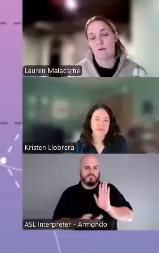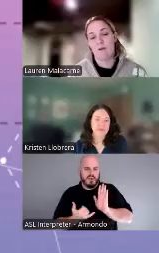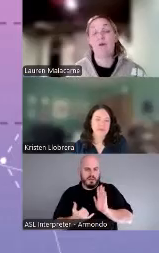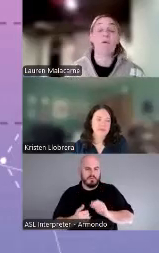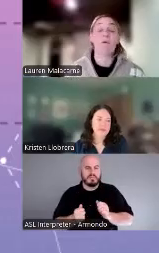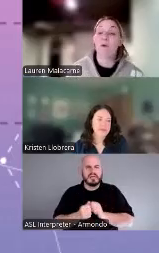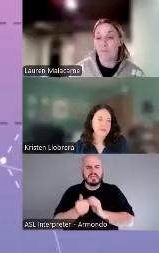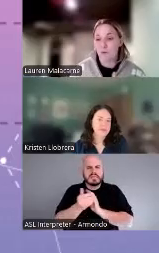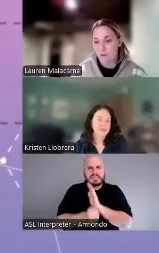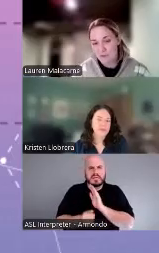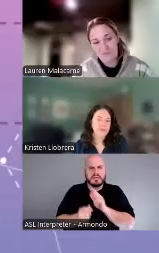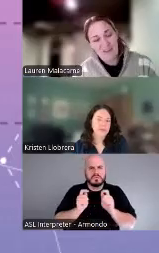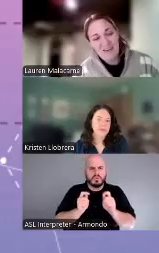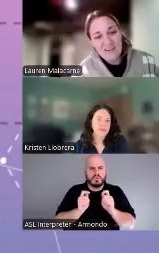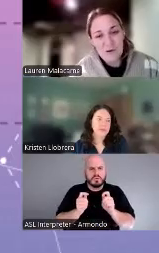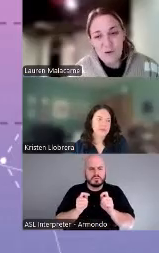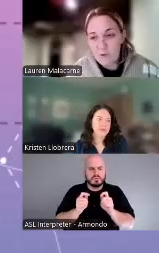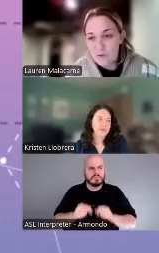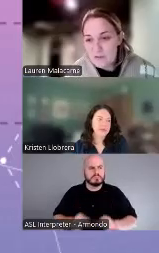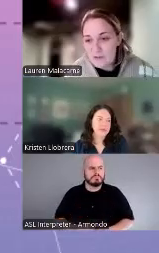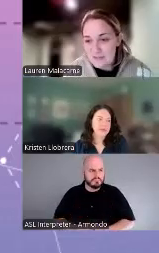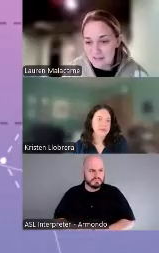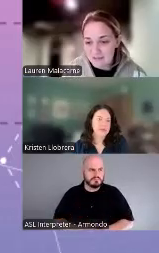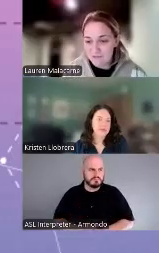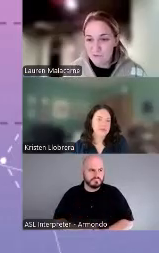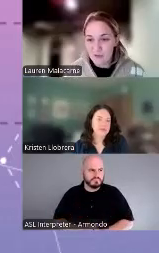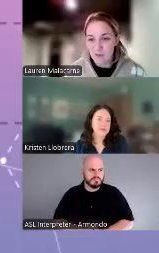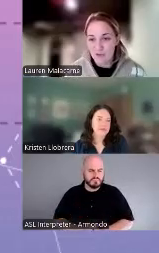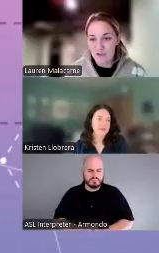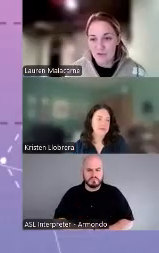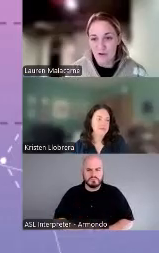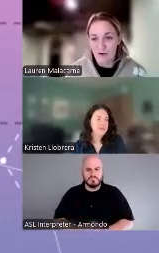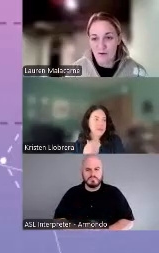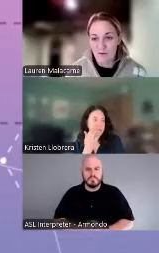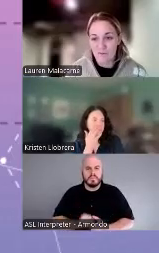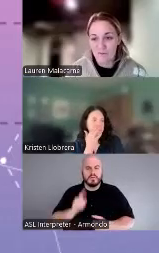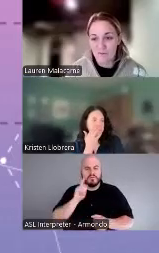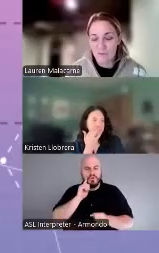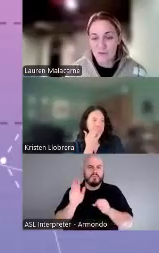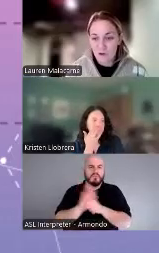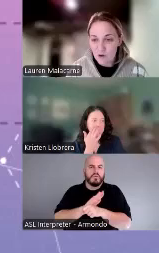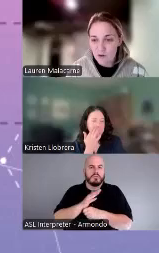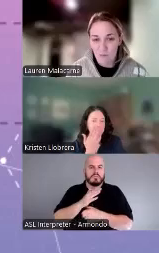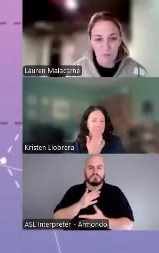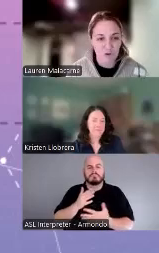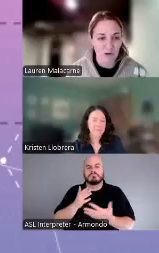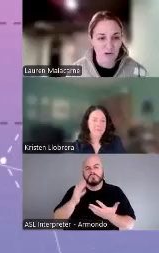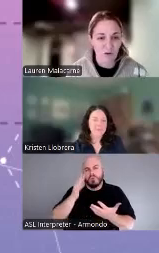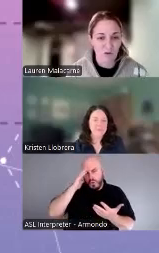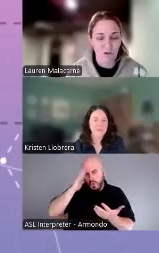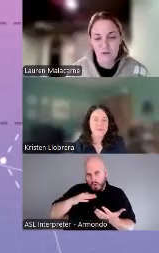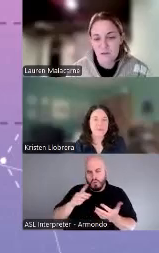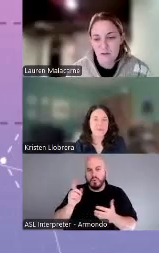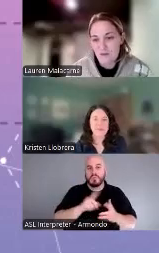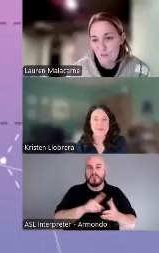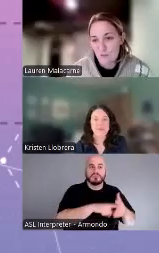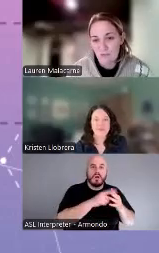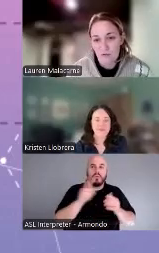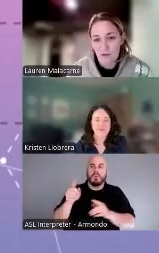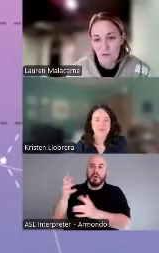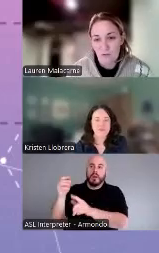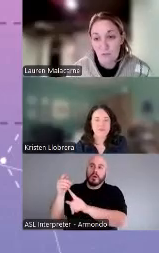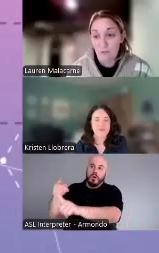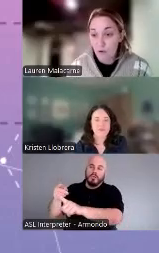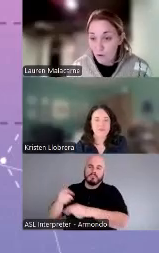think, one more thing. So just to fully appreciate where we started and where we're trying to go, here's an example